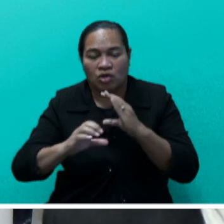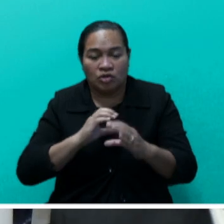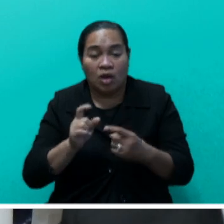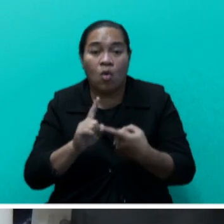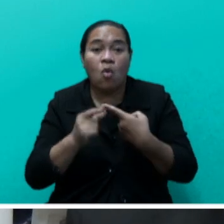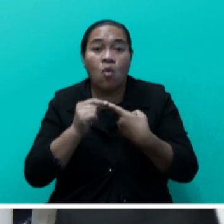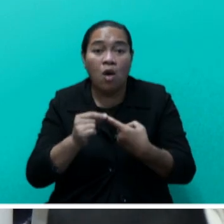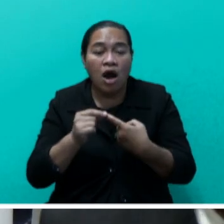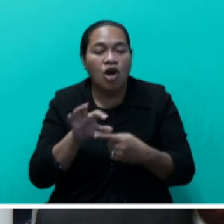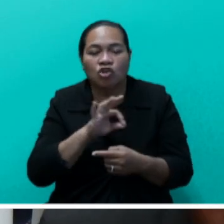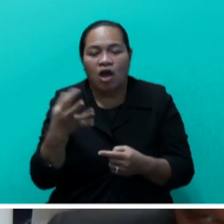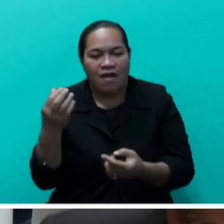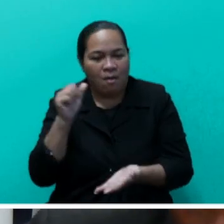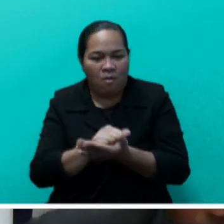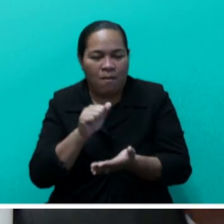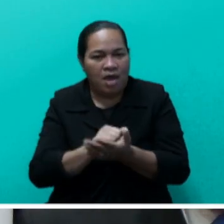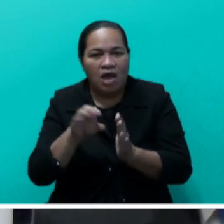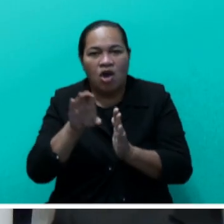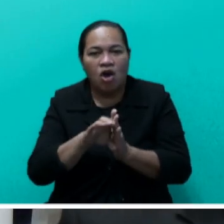a properly constituted